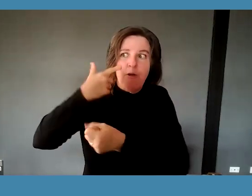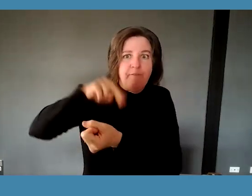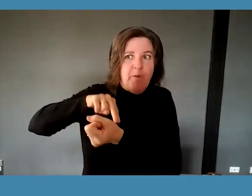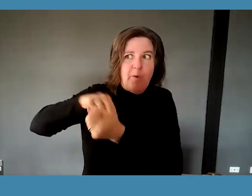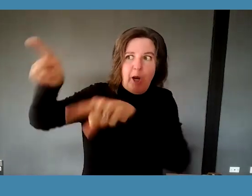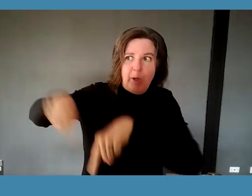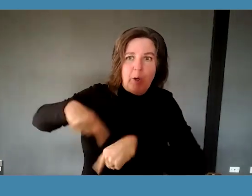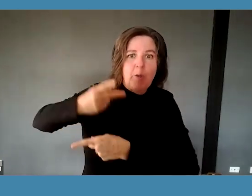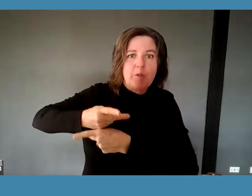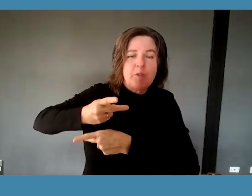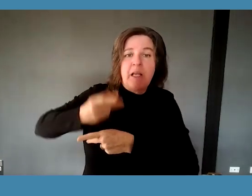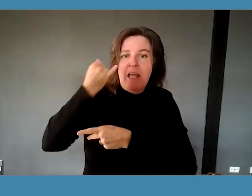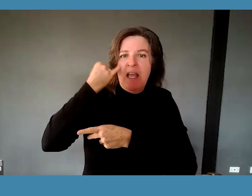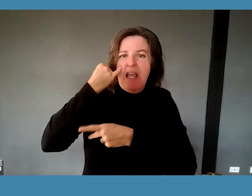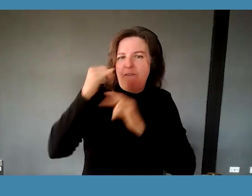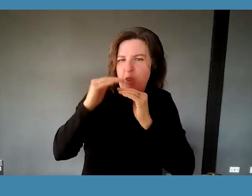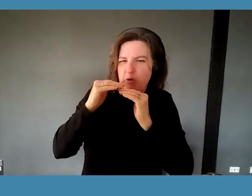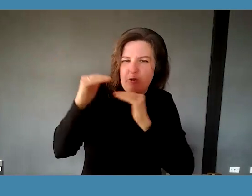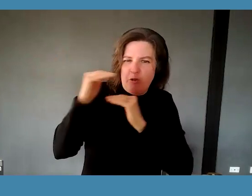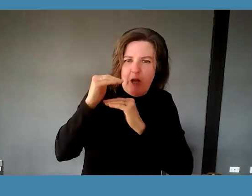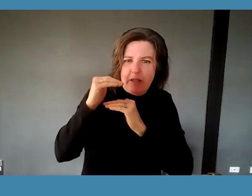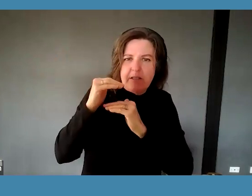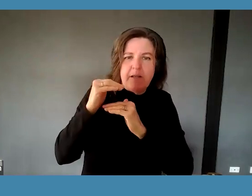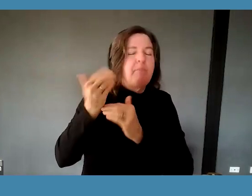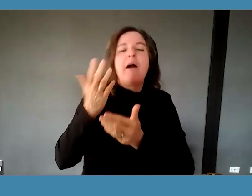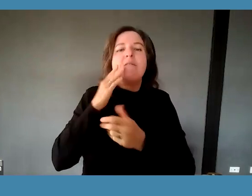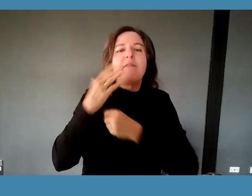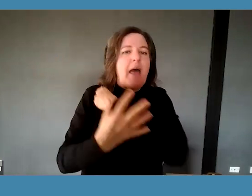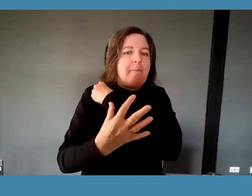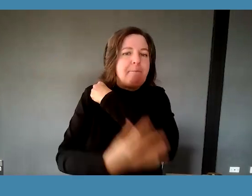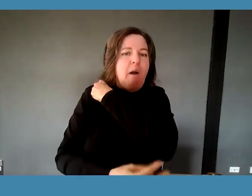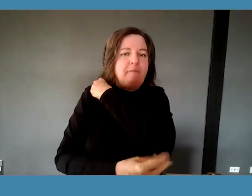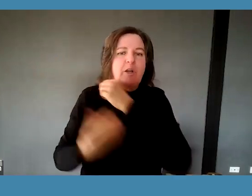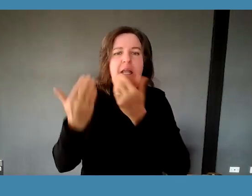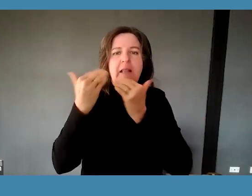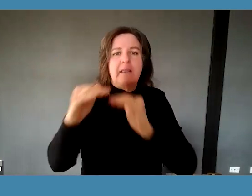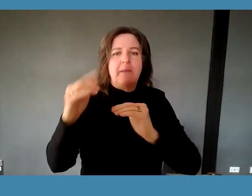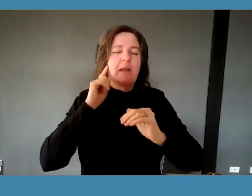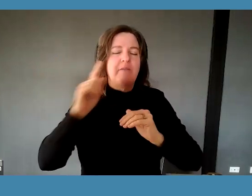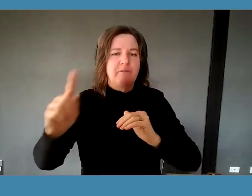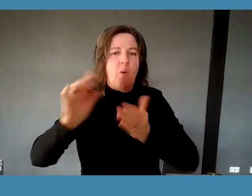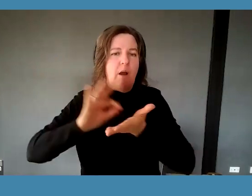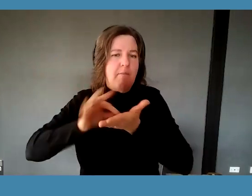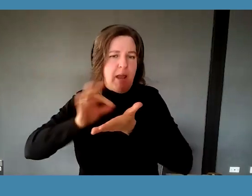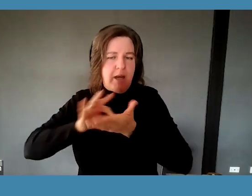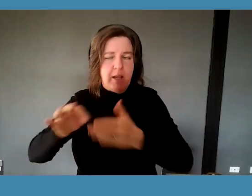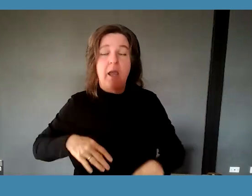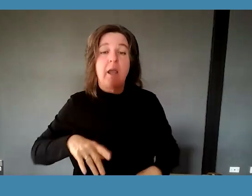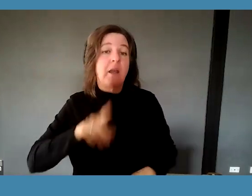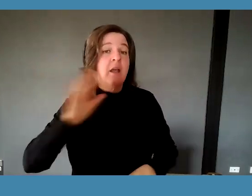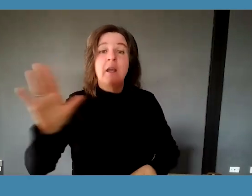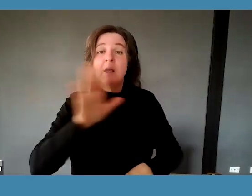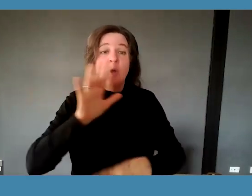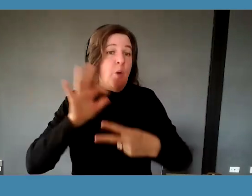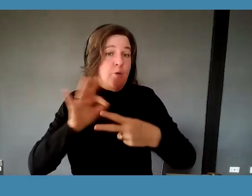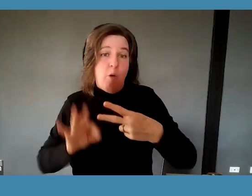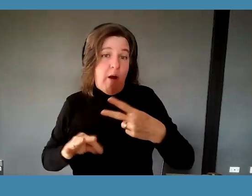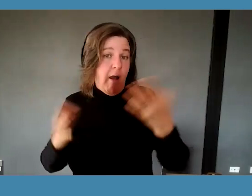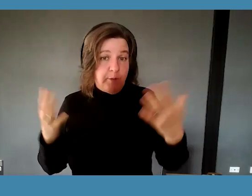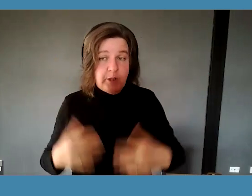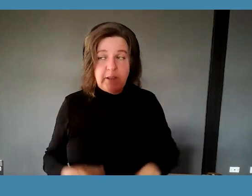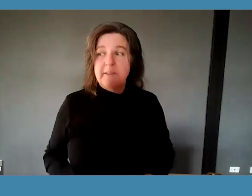if they're just above that poverty limit for Medicaid. So really what your option here is to do,